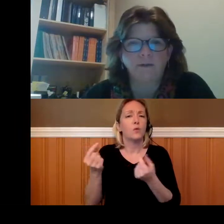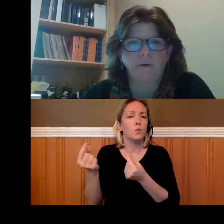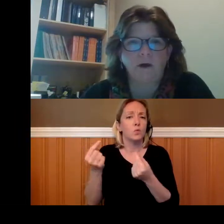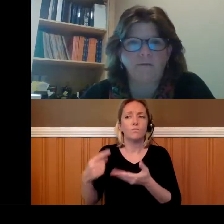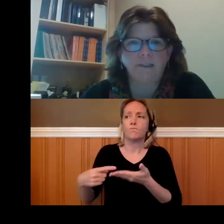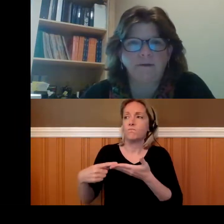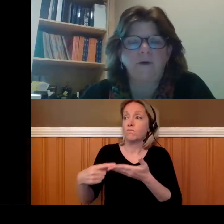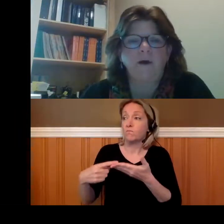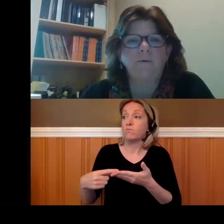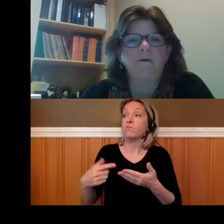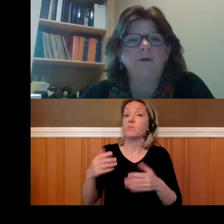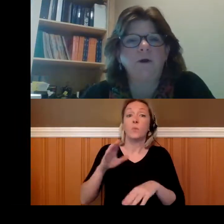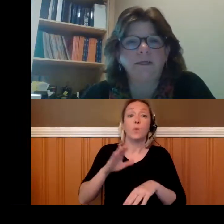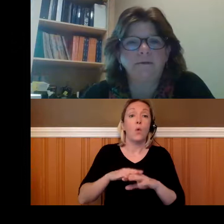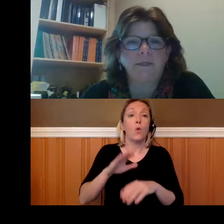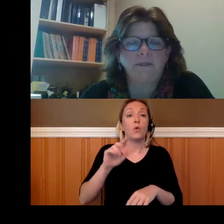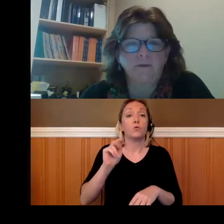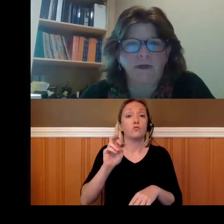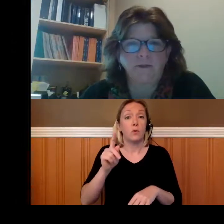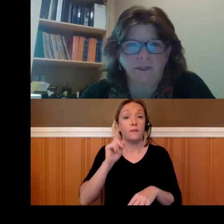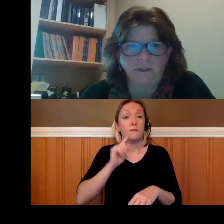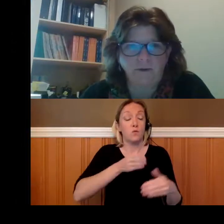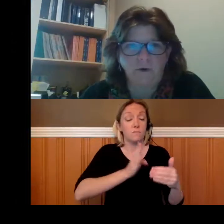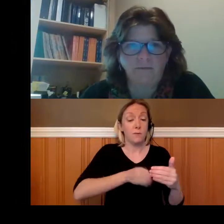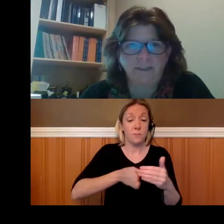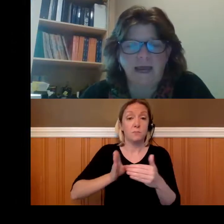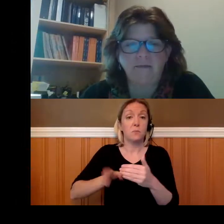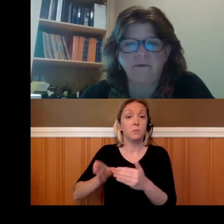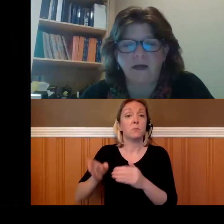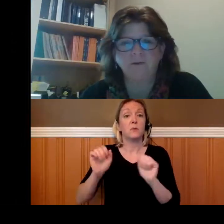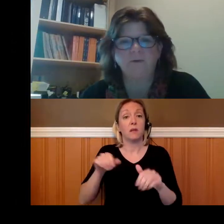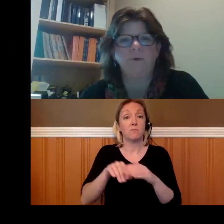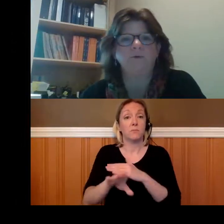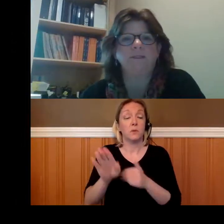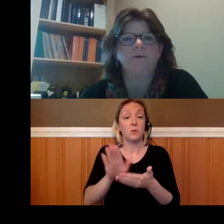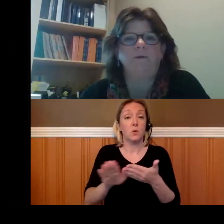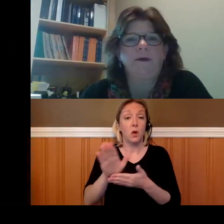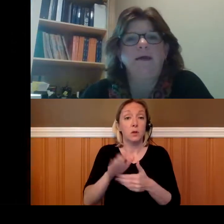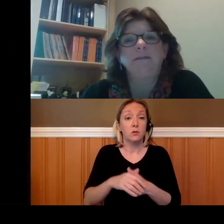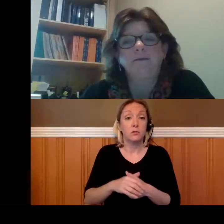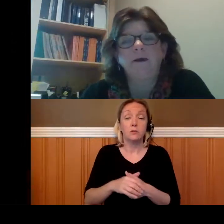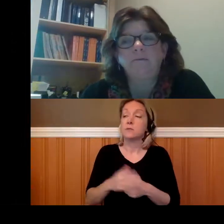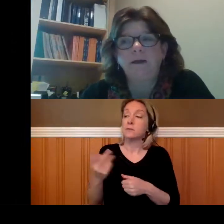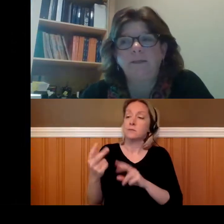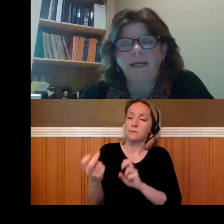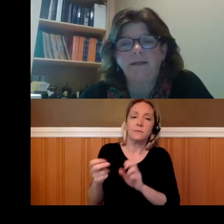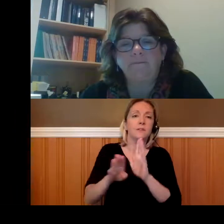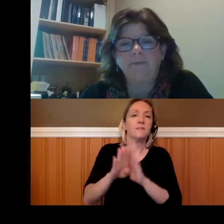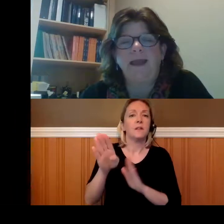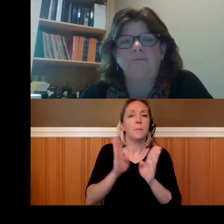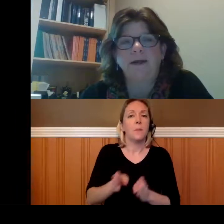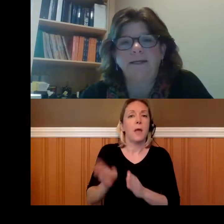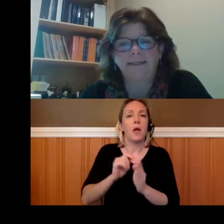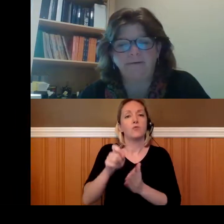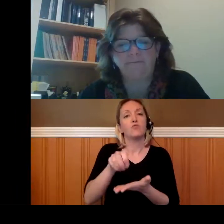Are we on target to meet those graduation requirements and those college requirements? Develop that plan and write it down.